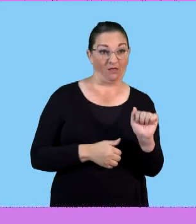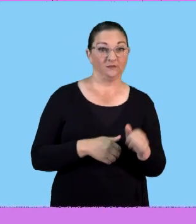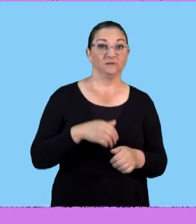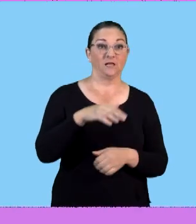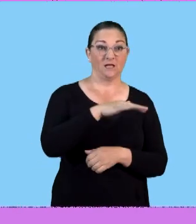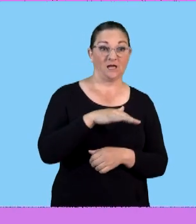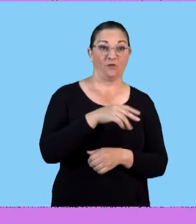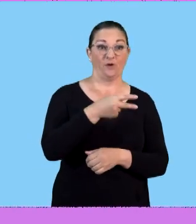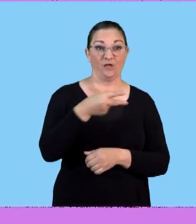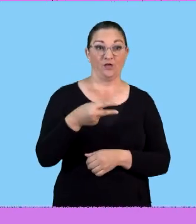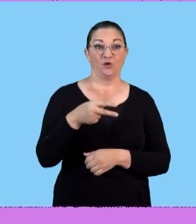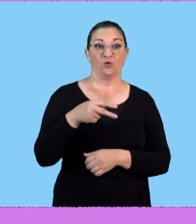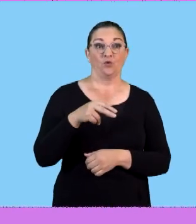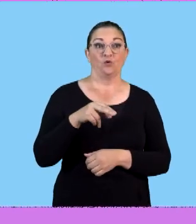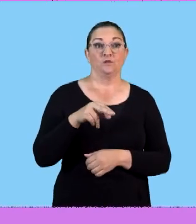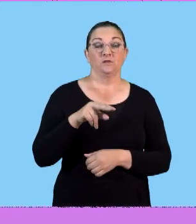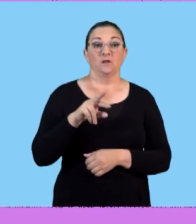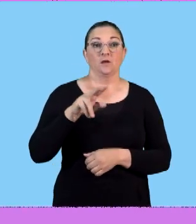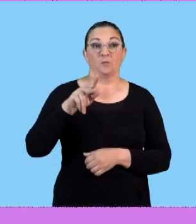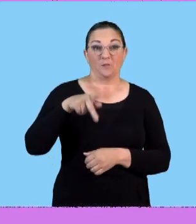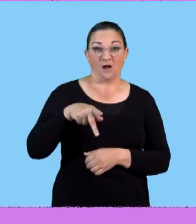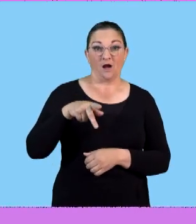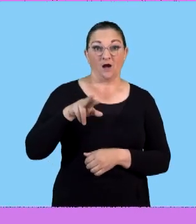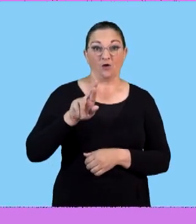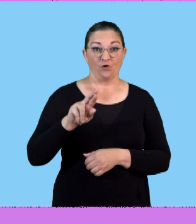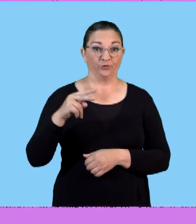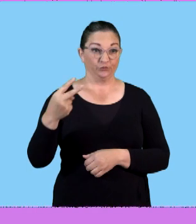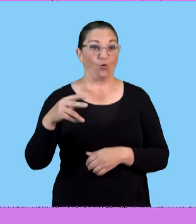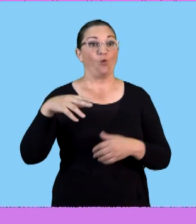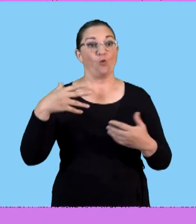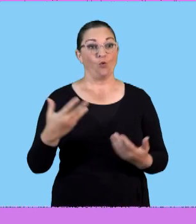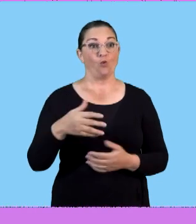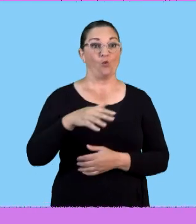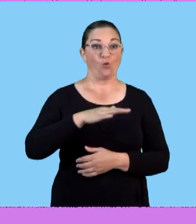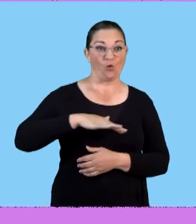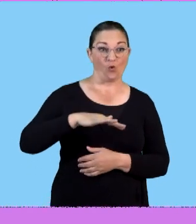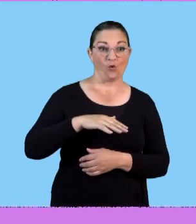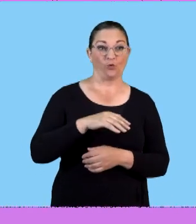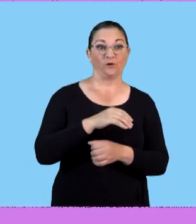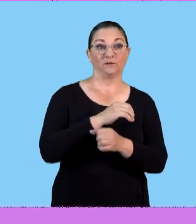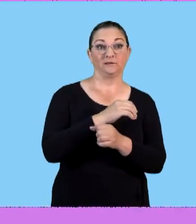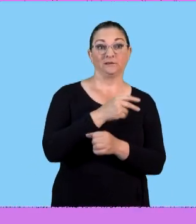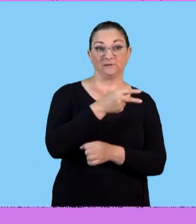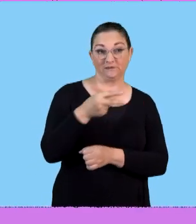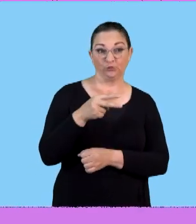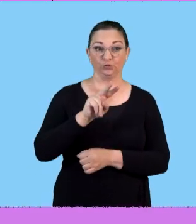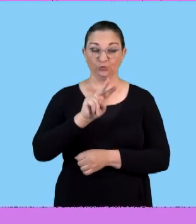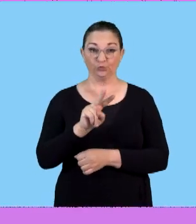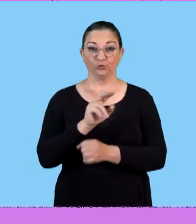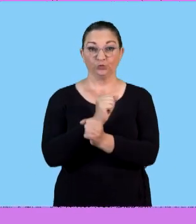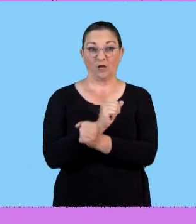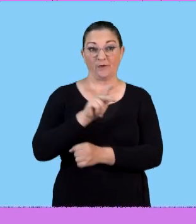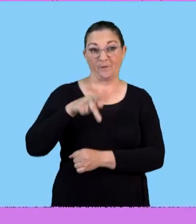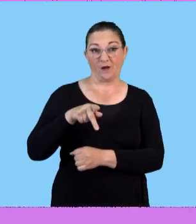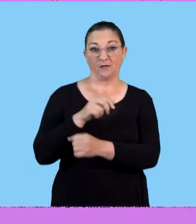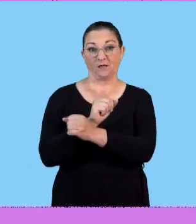say area equals pi times radius squared, or is it B, where we say area equals 2 times pi times